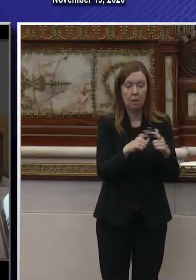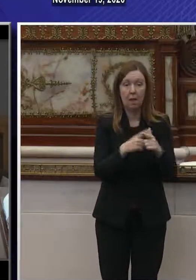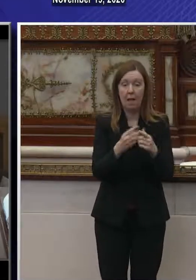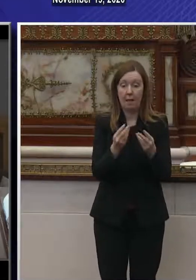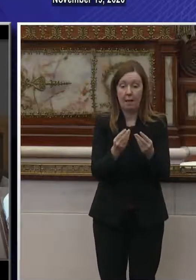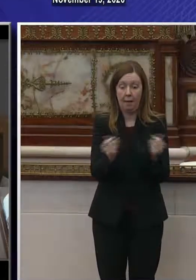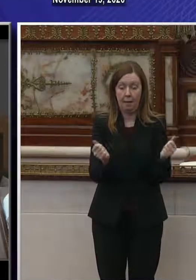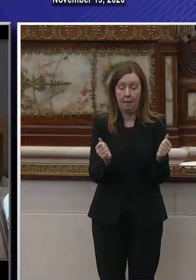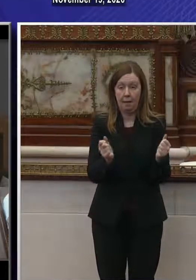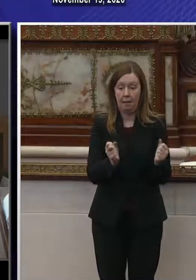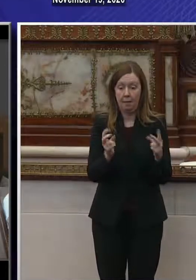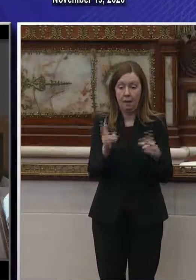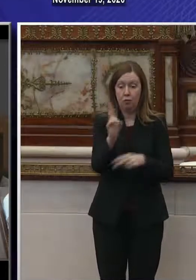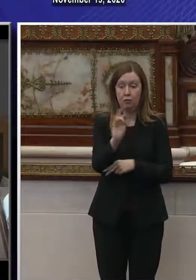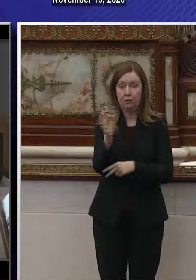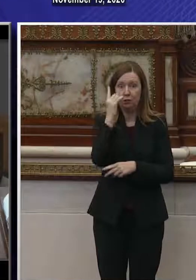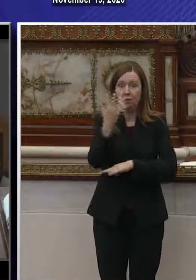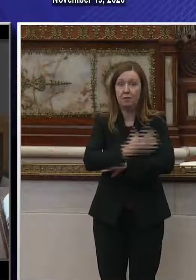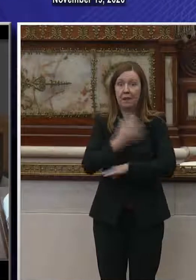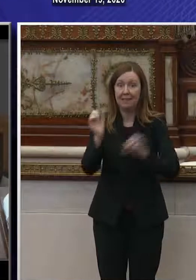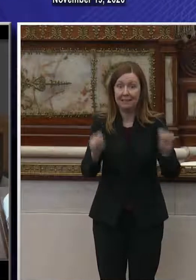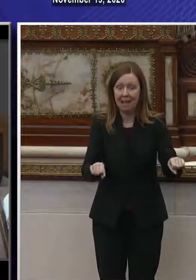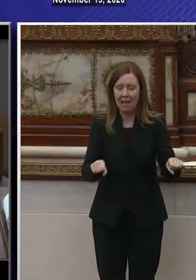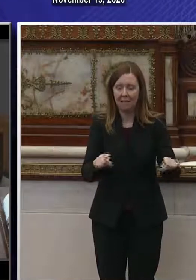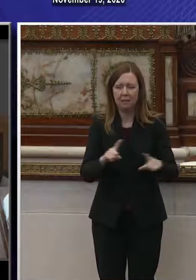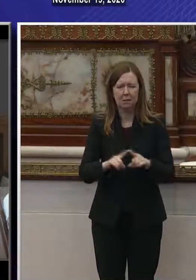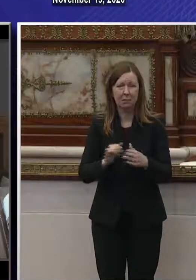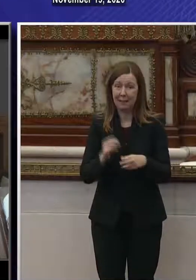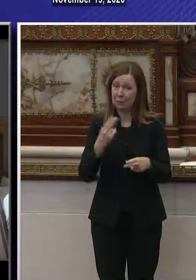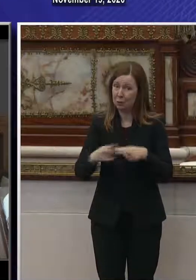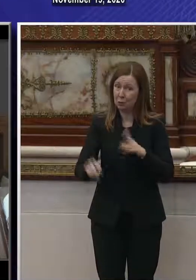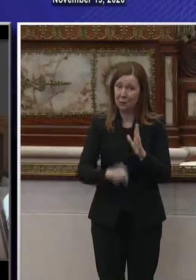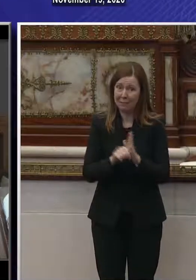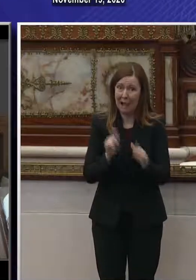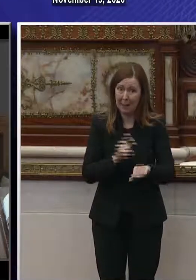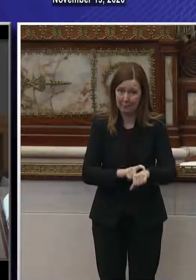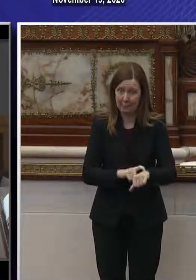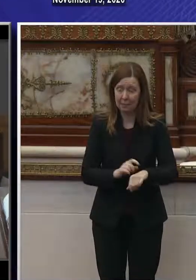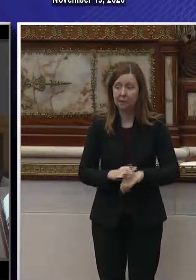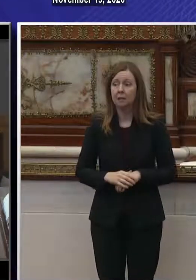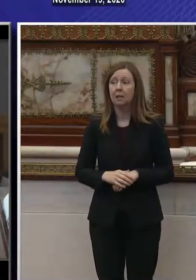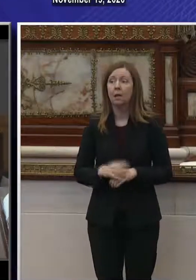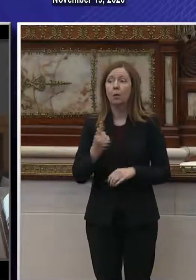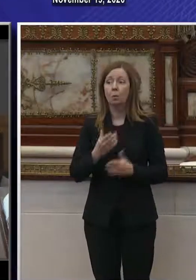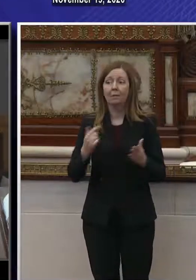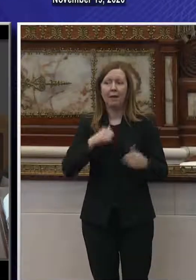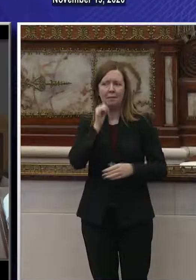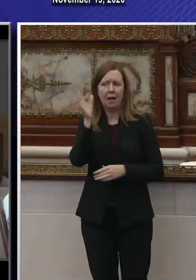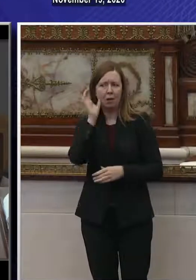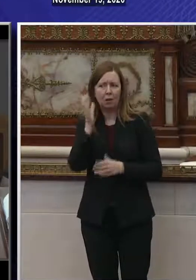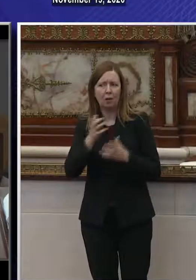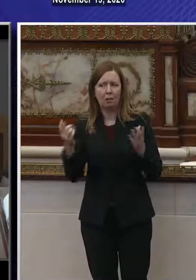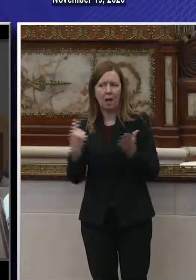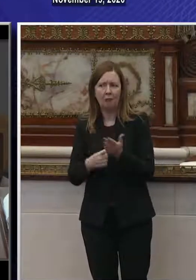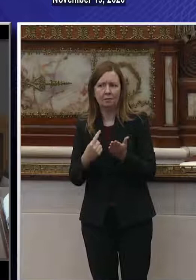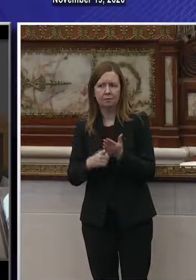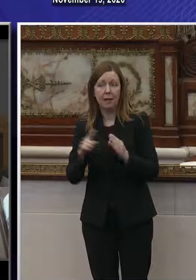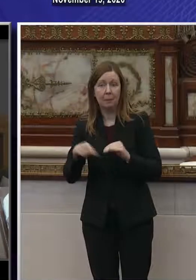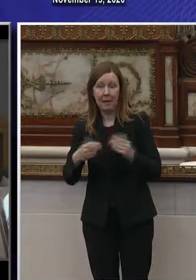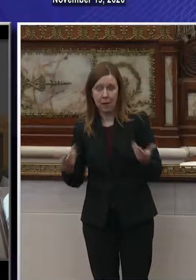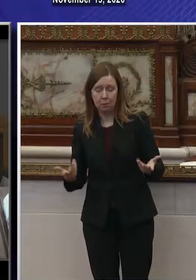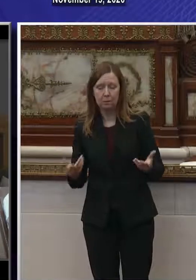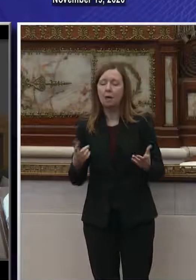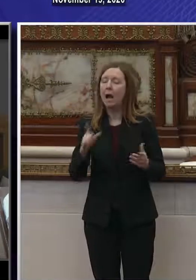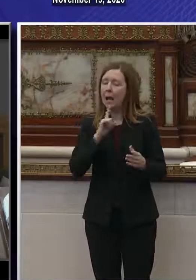can keep it refrigerated for 5 days. But that's a pretty short period of time. And one thing I haven't heard a lot of talk about yet, but I'm sure is